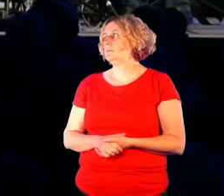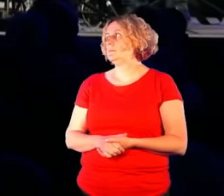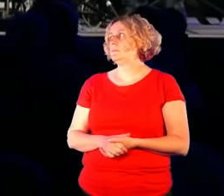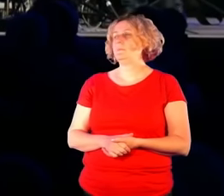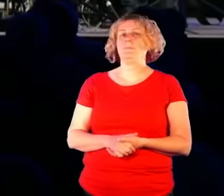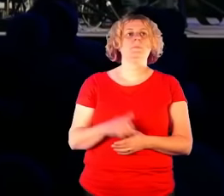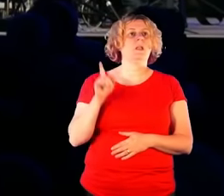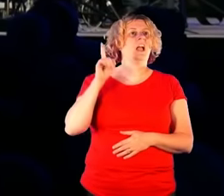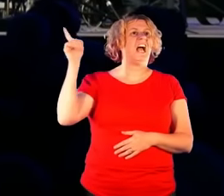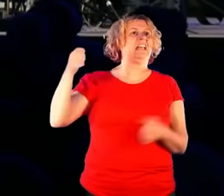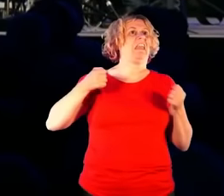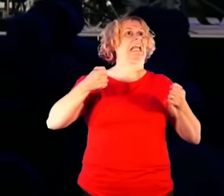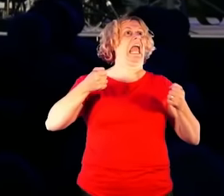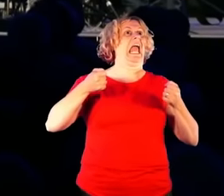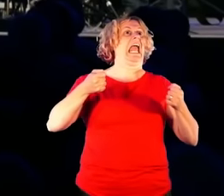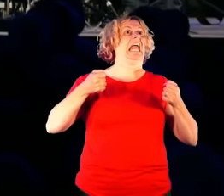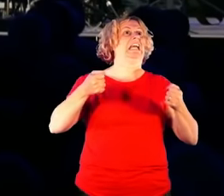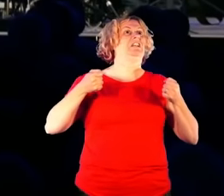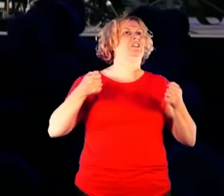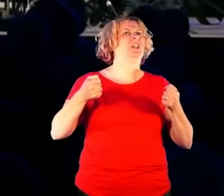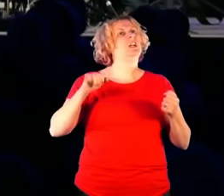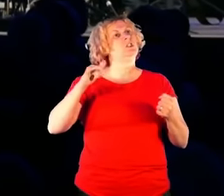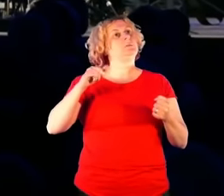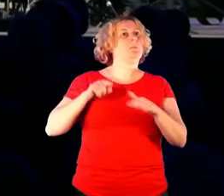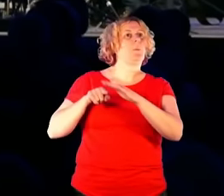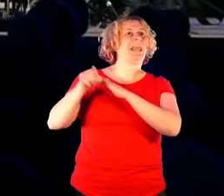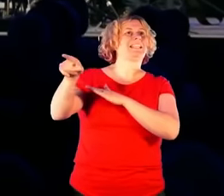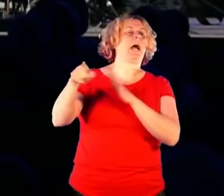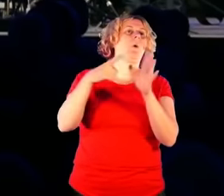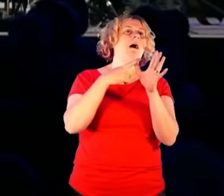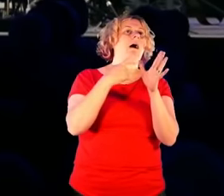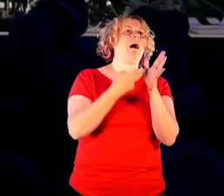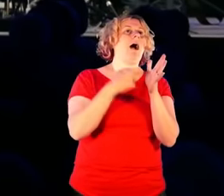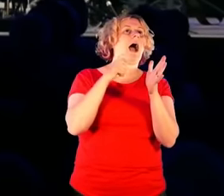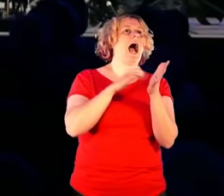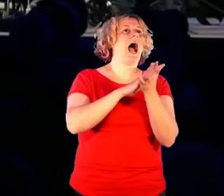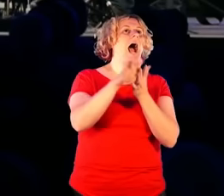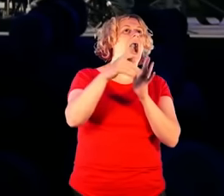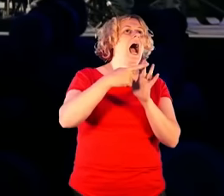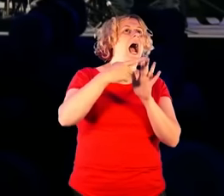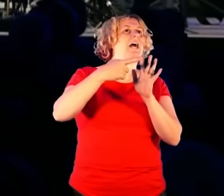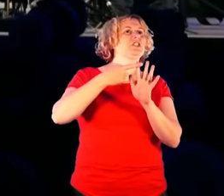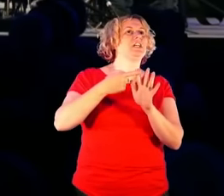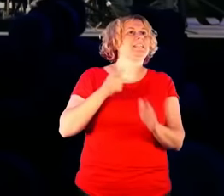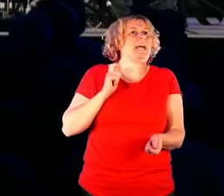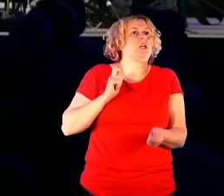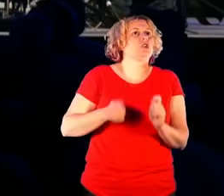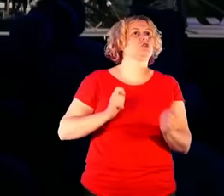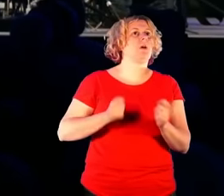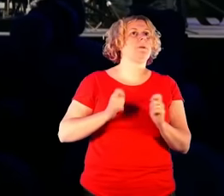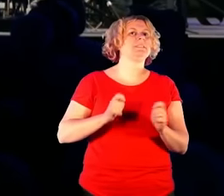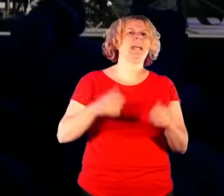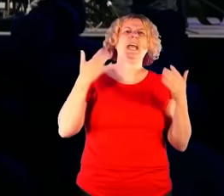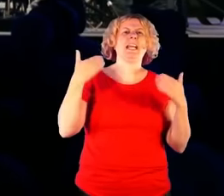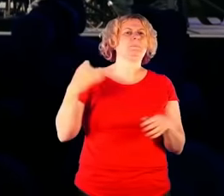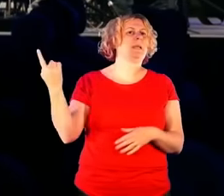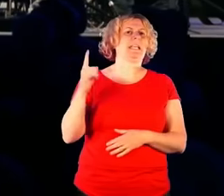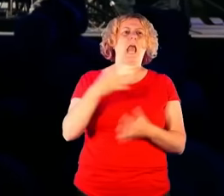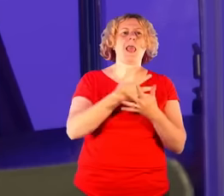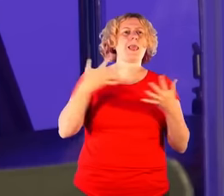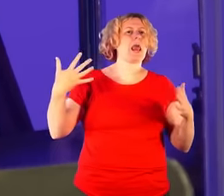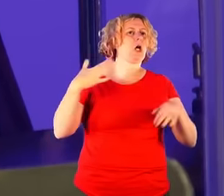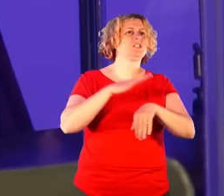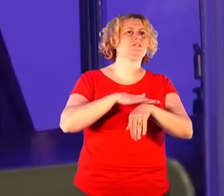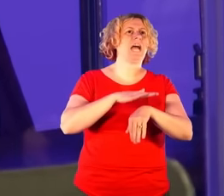And in the cage behind us, who we occasionally let out, we've got Archie Rowell, who's our drummer, who's drummed with us several times. Give Archie a round of